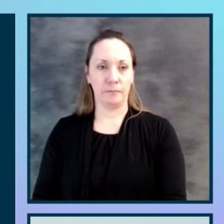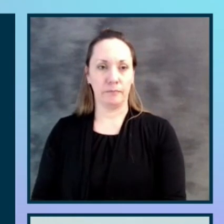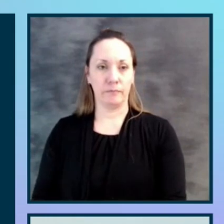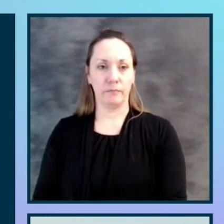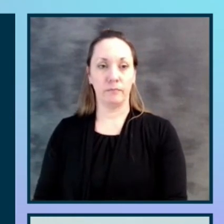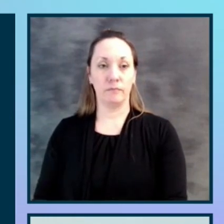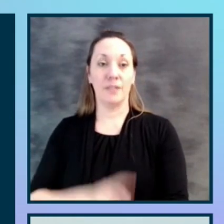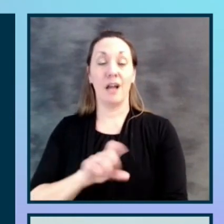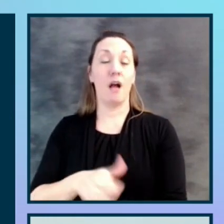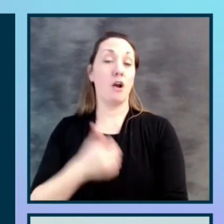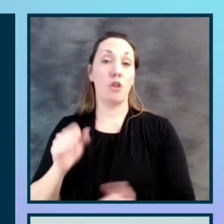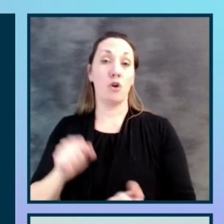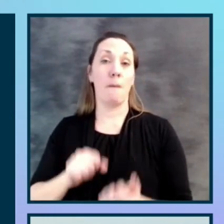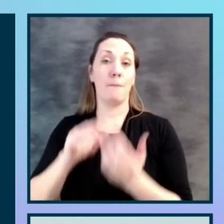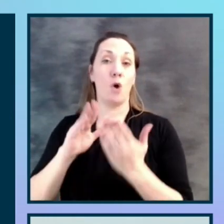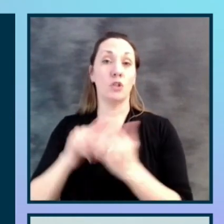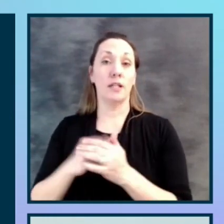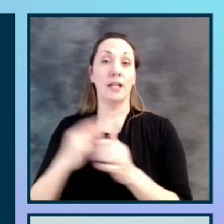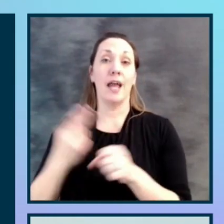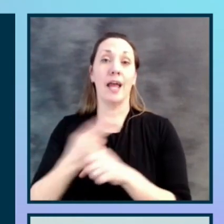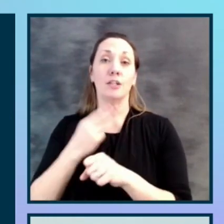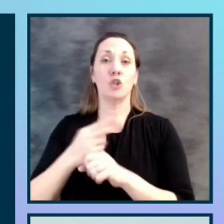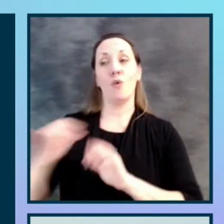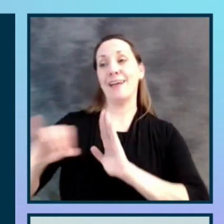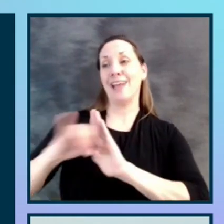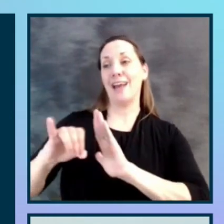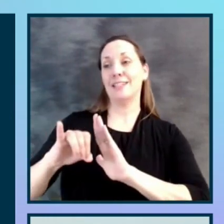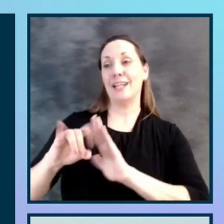The other approach is using an identity-first language.